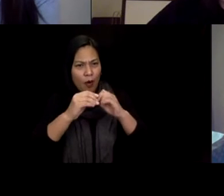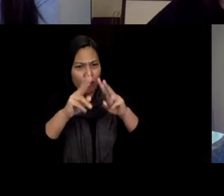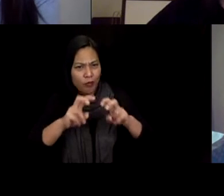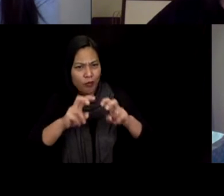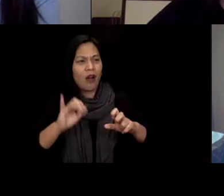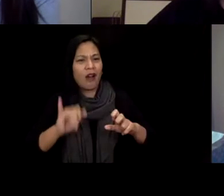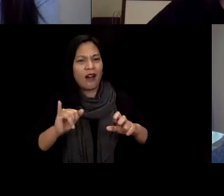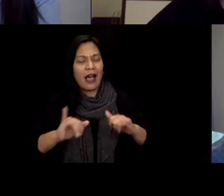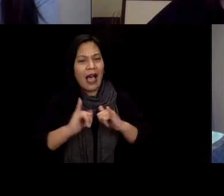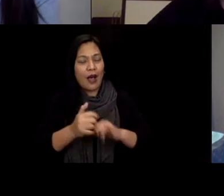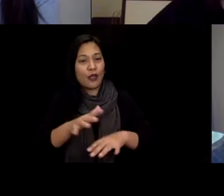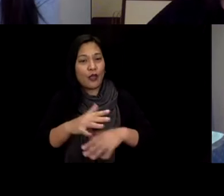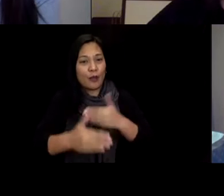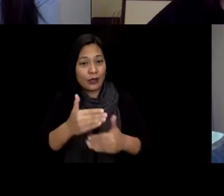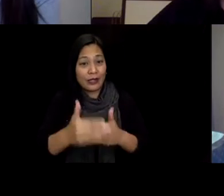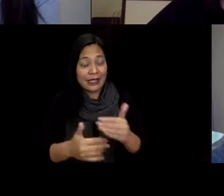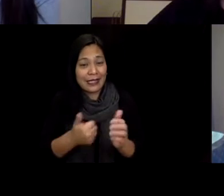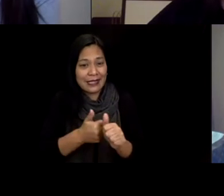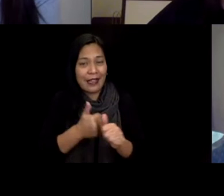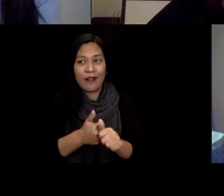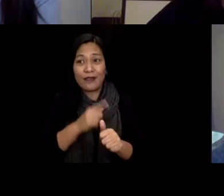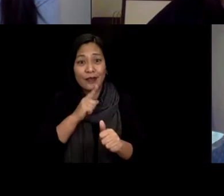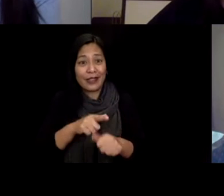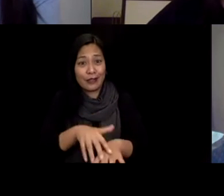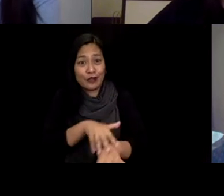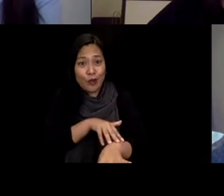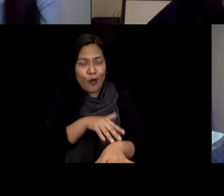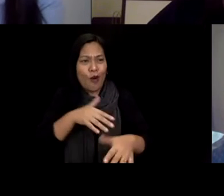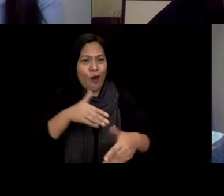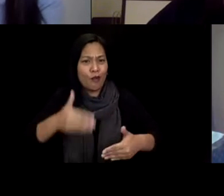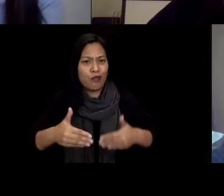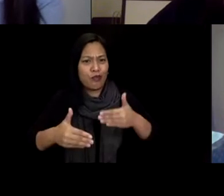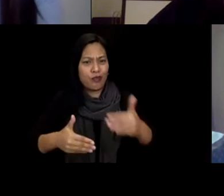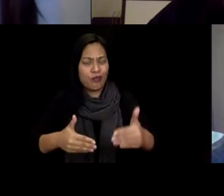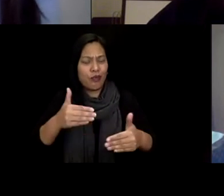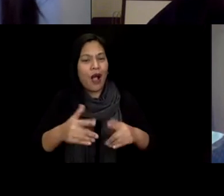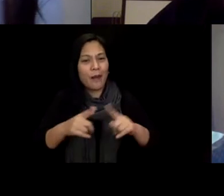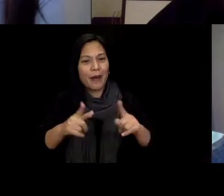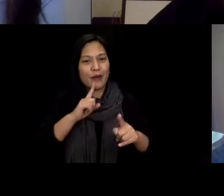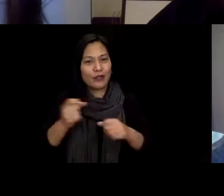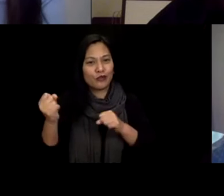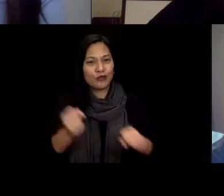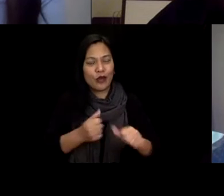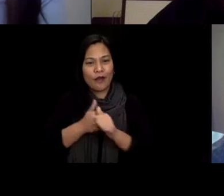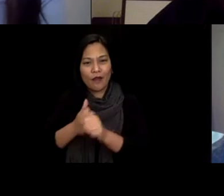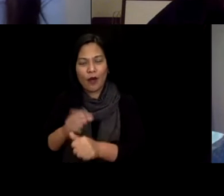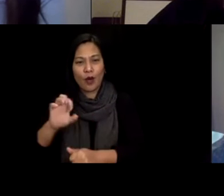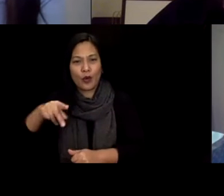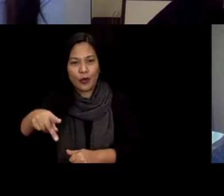slowness, that this process over product is very much part of the curatorial process, and